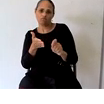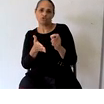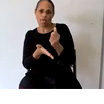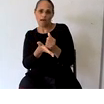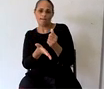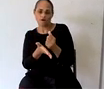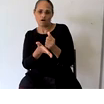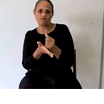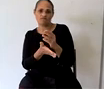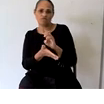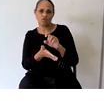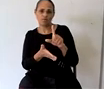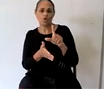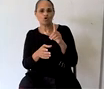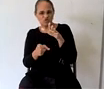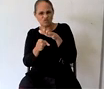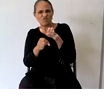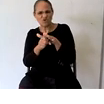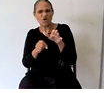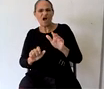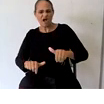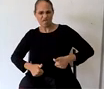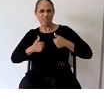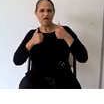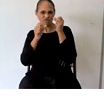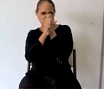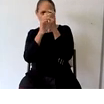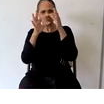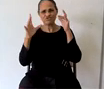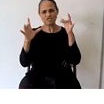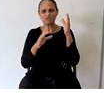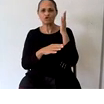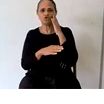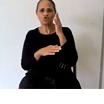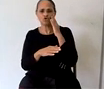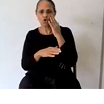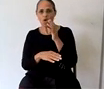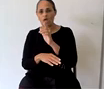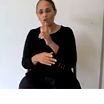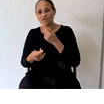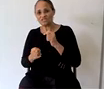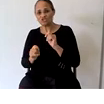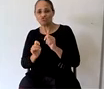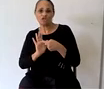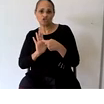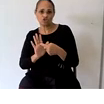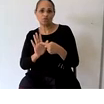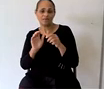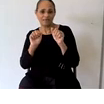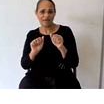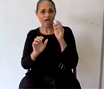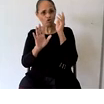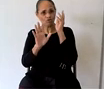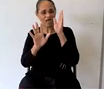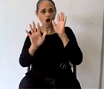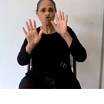the life dreams and goals that she has. So even though Louise is trying to show him that he can create a great